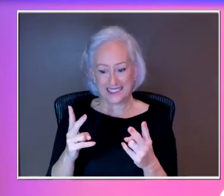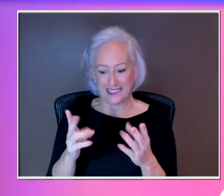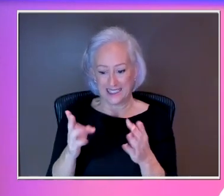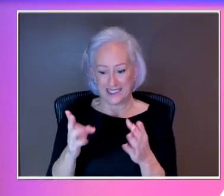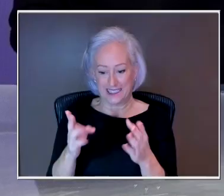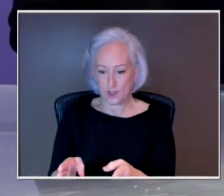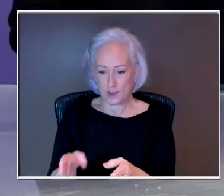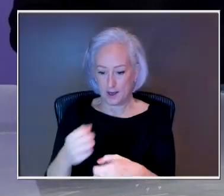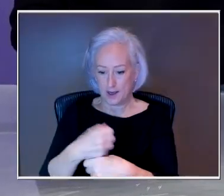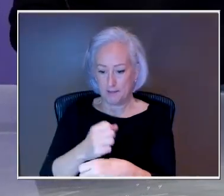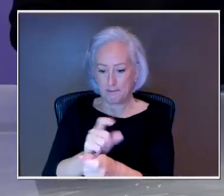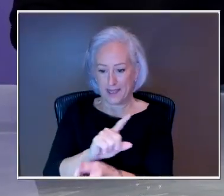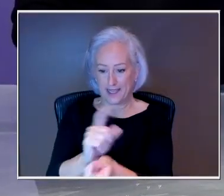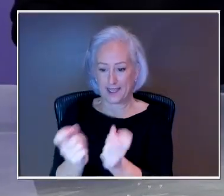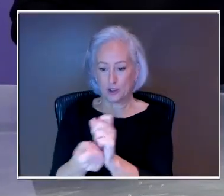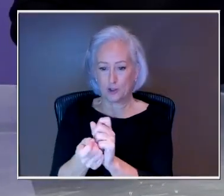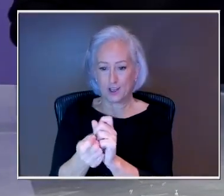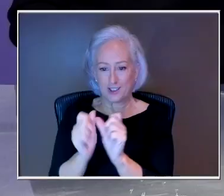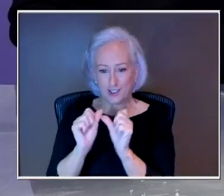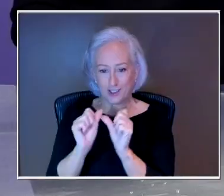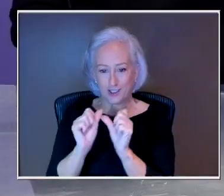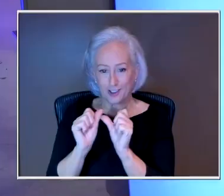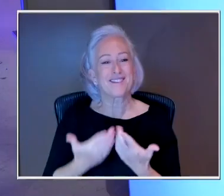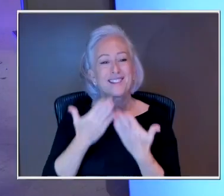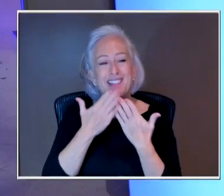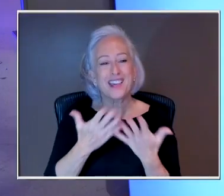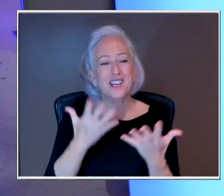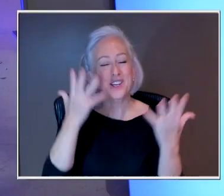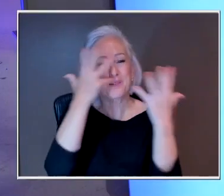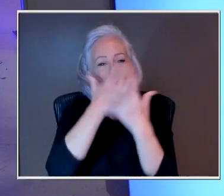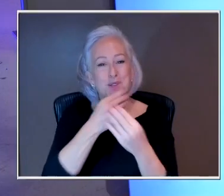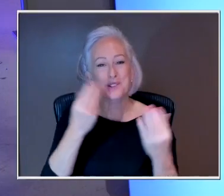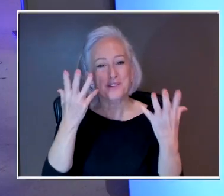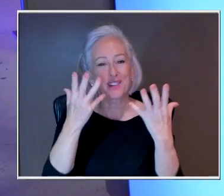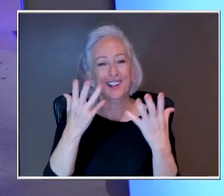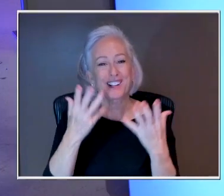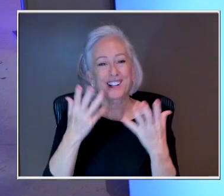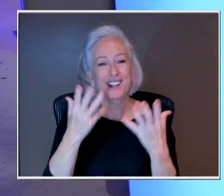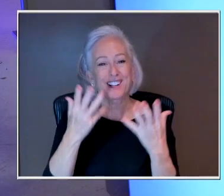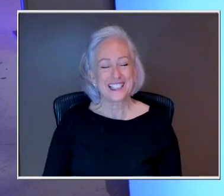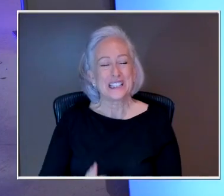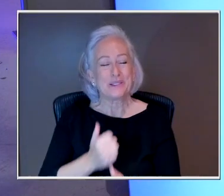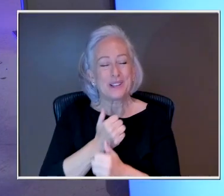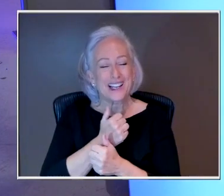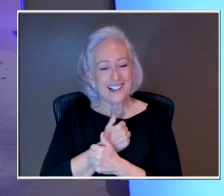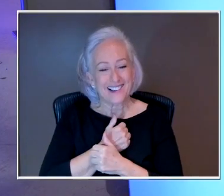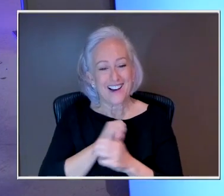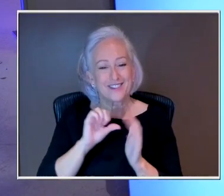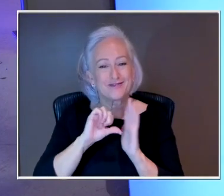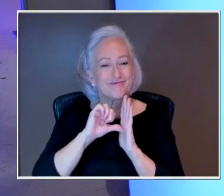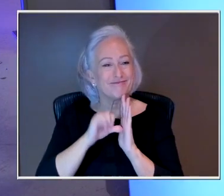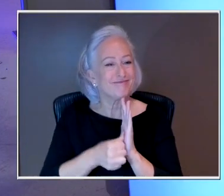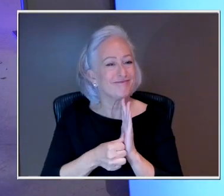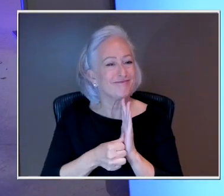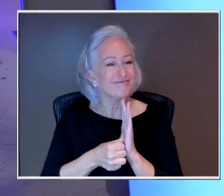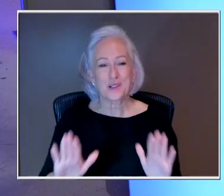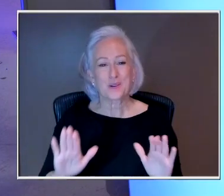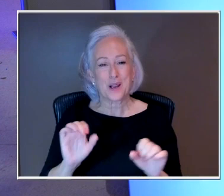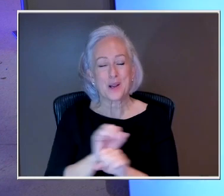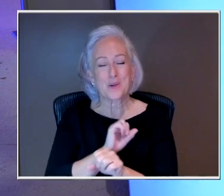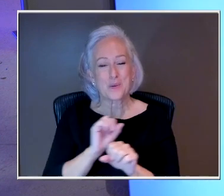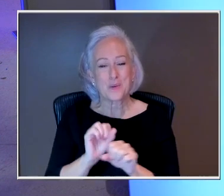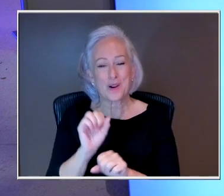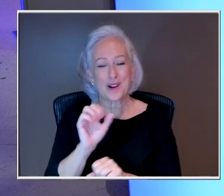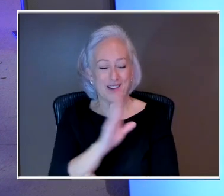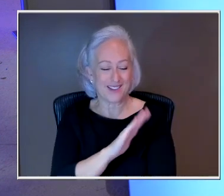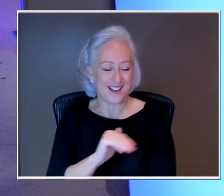going. It's beautiful. We love being able to highlight the incredible work that our doctors do at the health system, like Dr. Ramirez